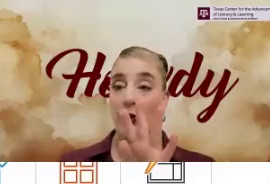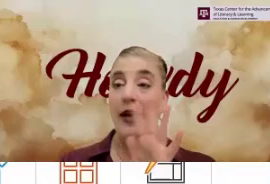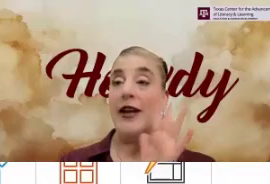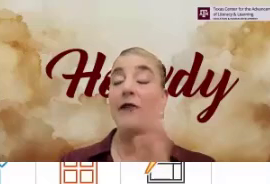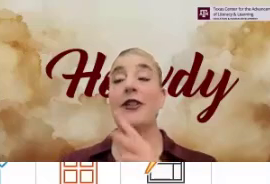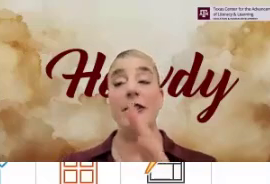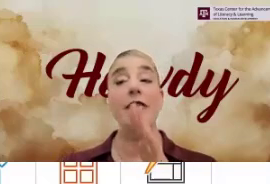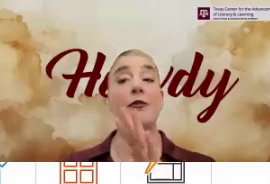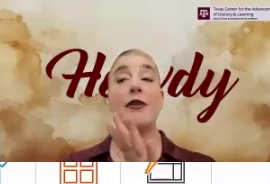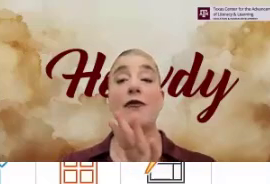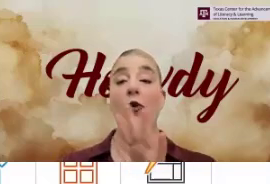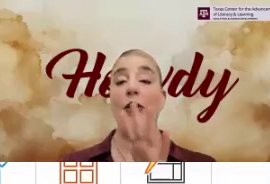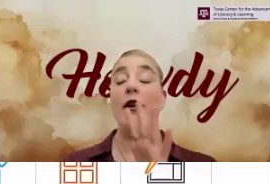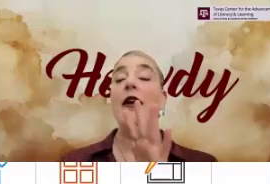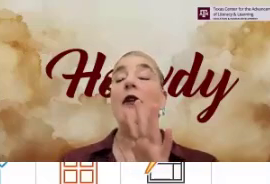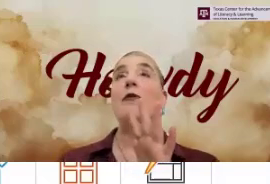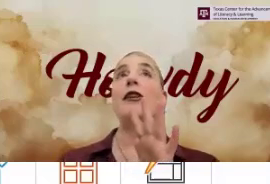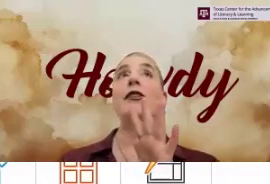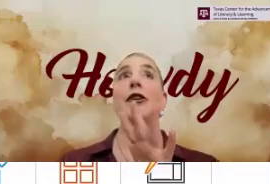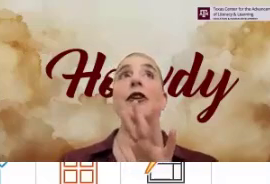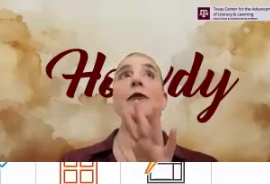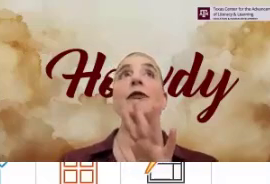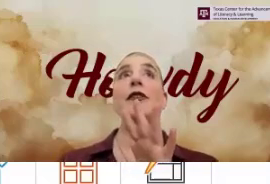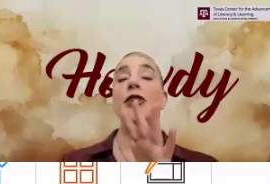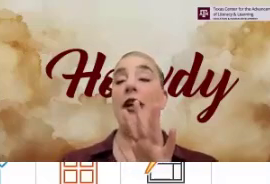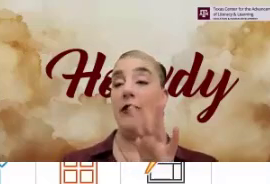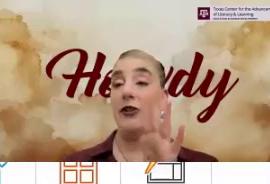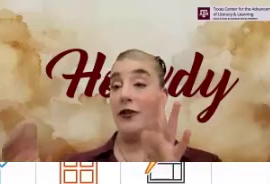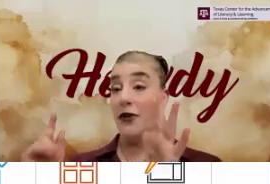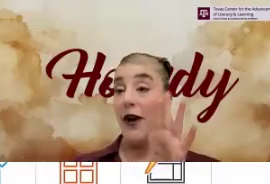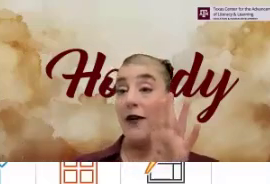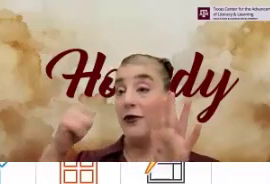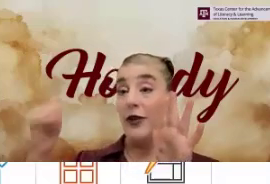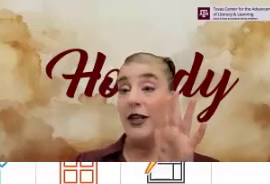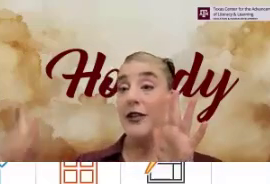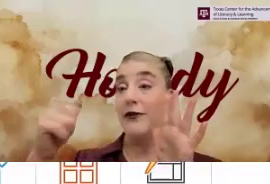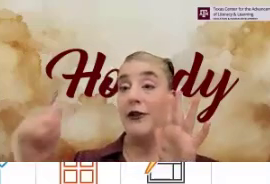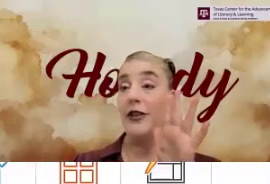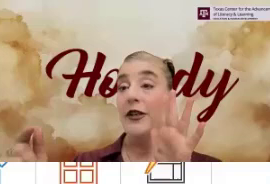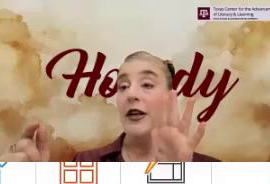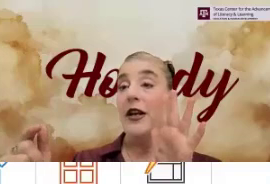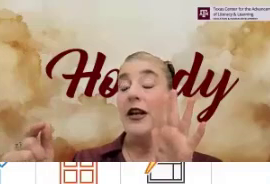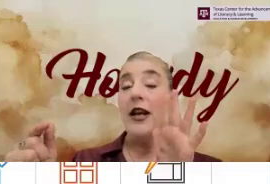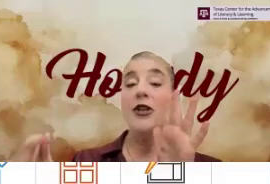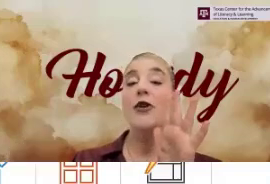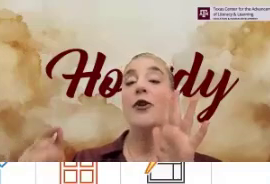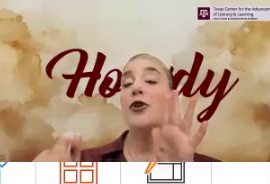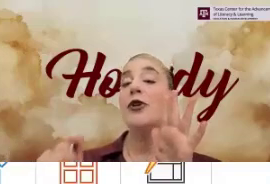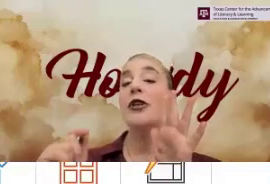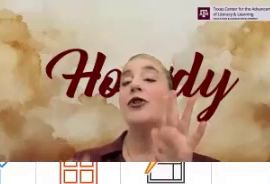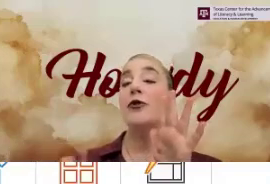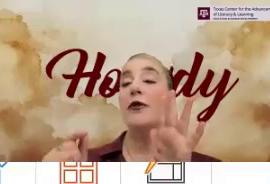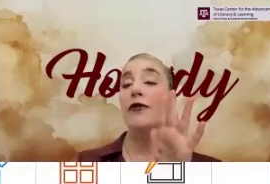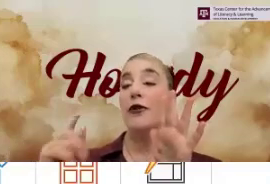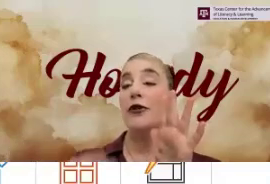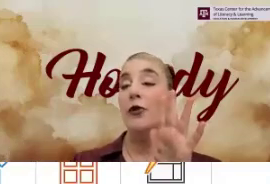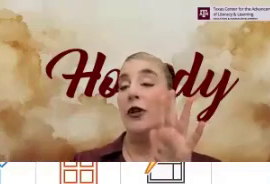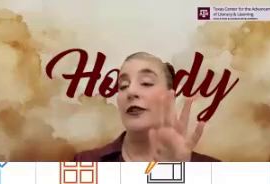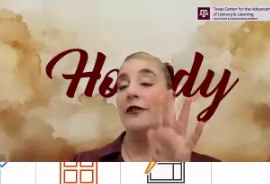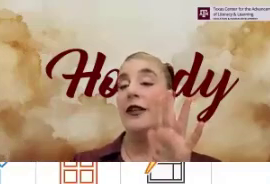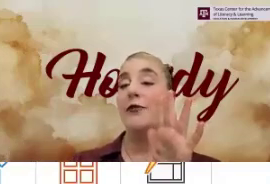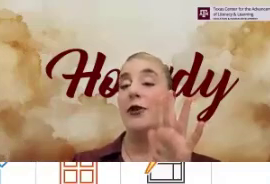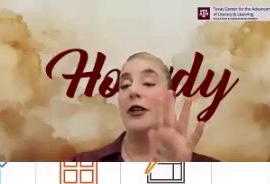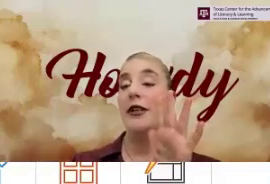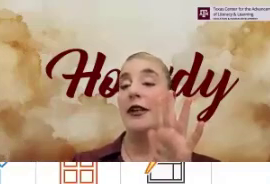could do, and I've done this before, because here comes the challenge. If you have 3 different, and you could do the